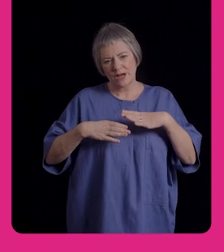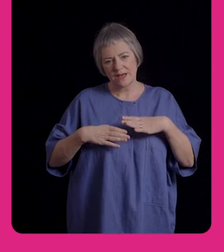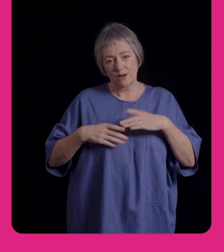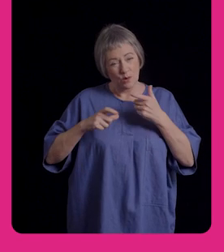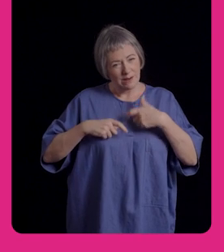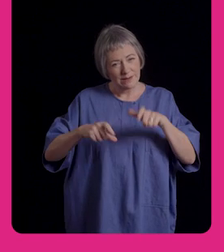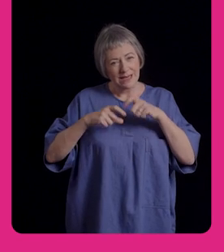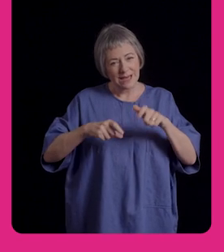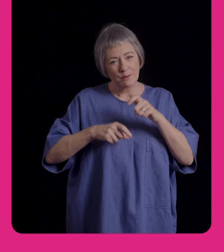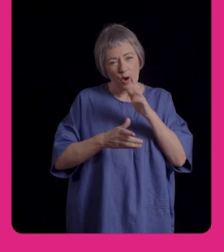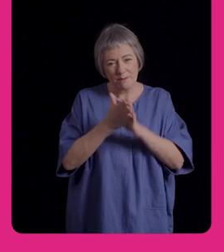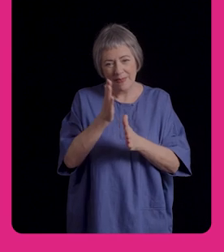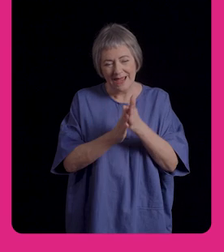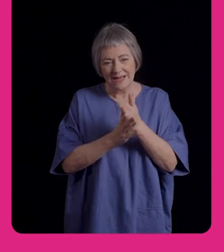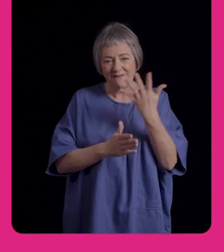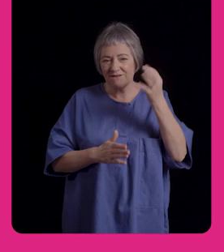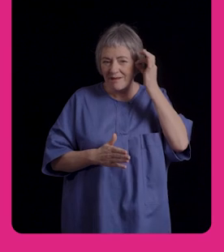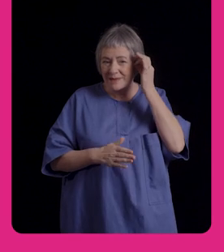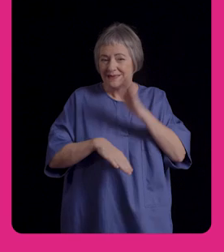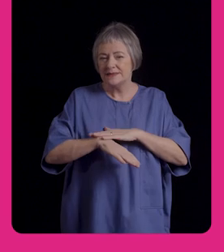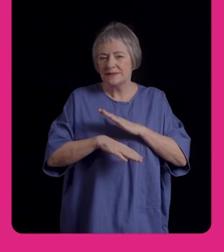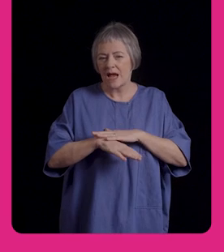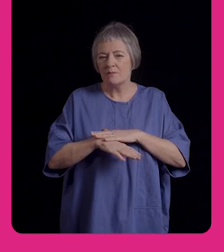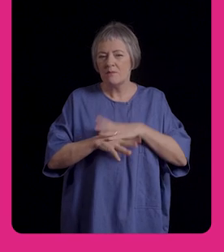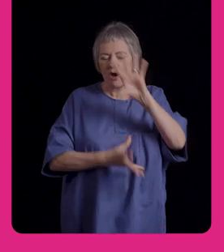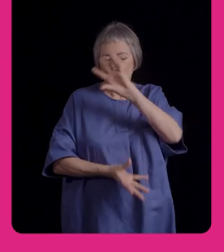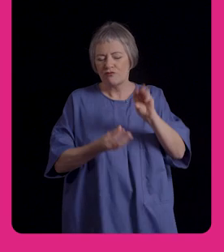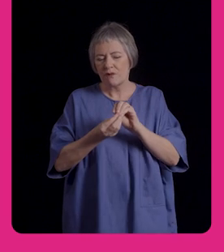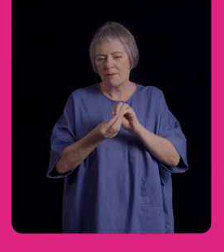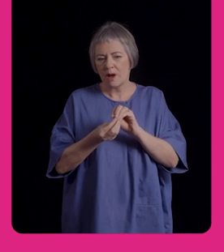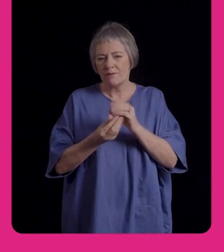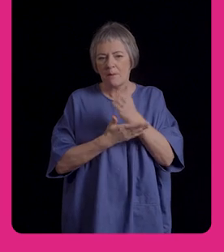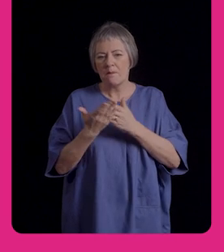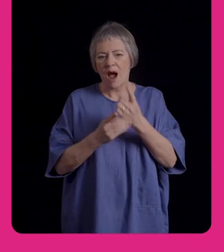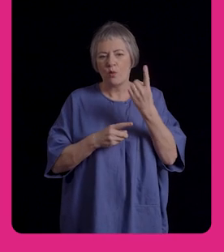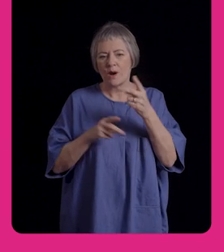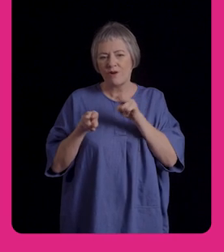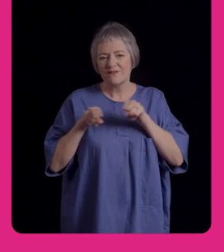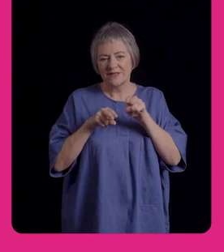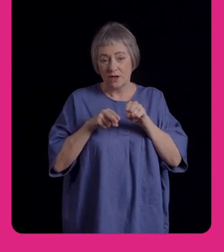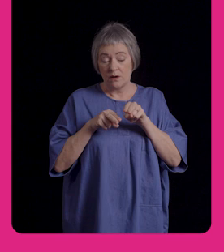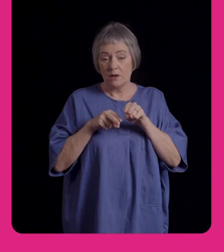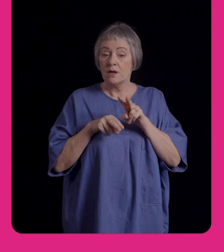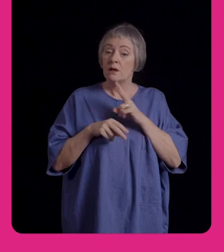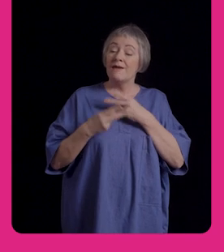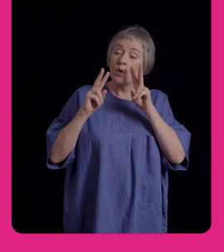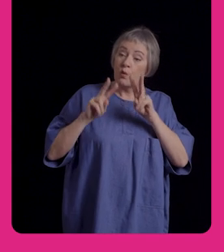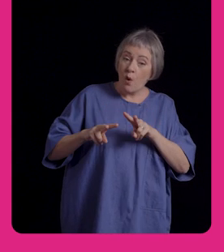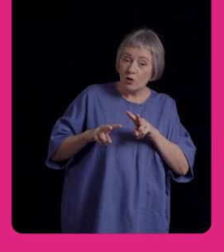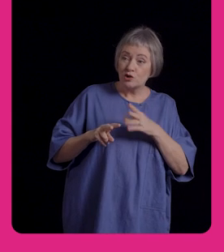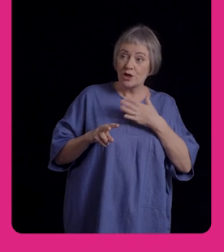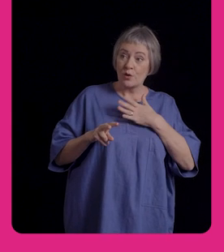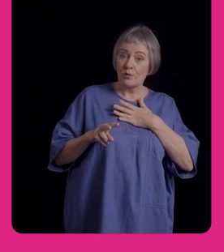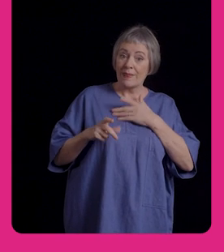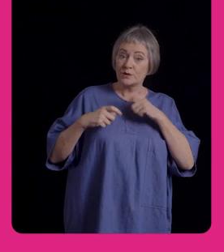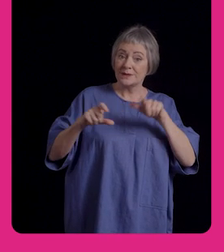We'll be keeping on playing in like 5 minutes time, but I think that's a good place to wrap up part one of the video. If you're watching and you would like to